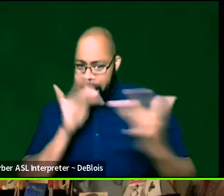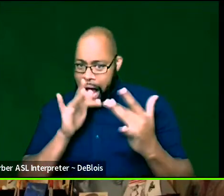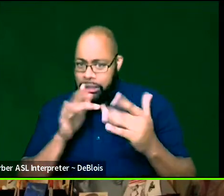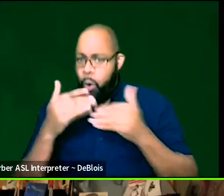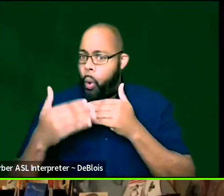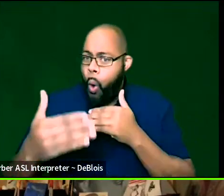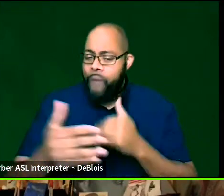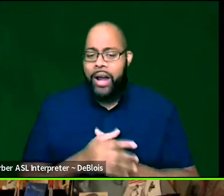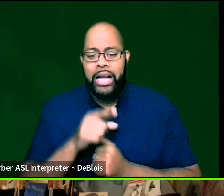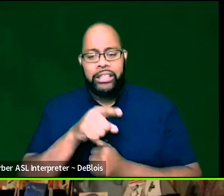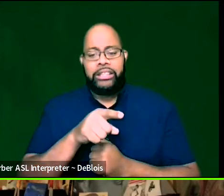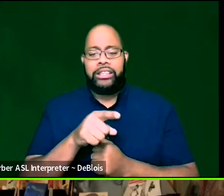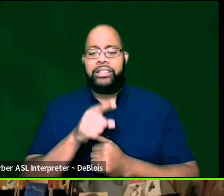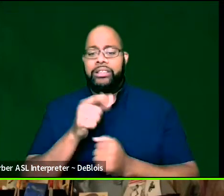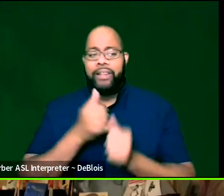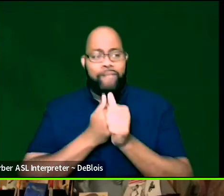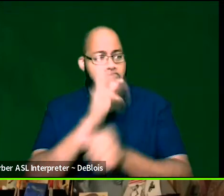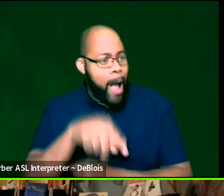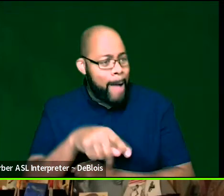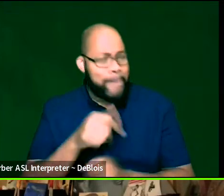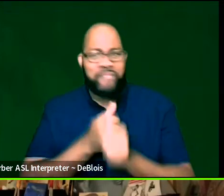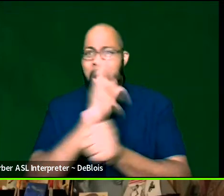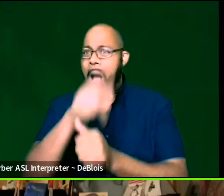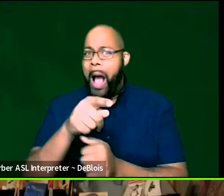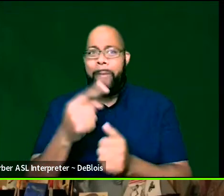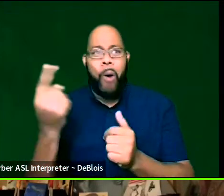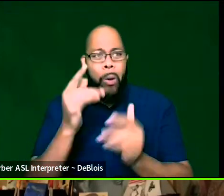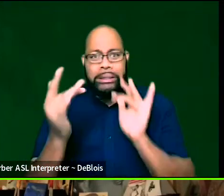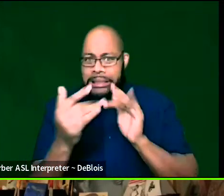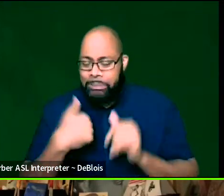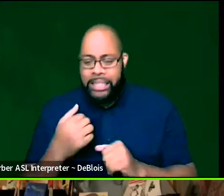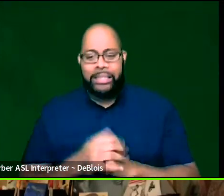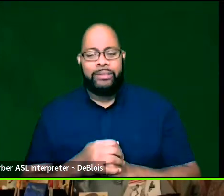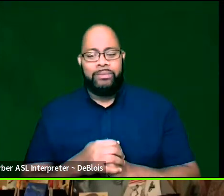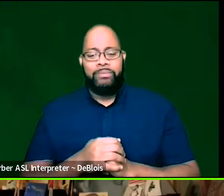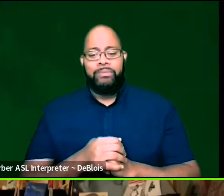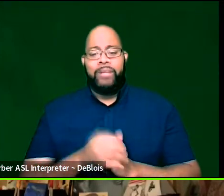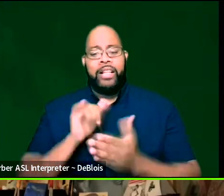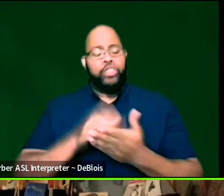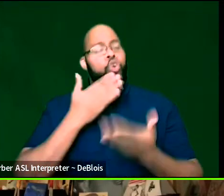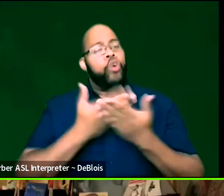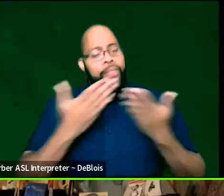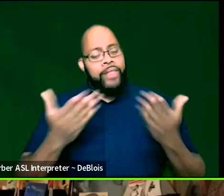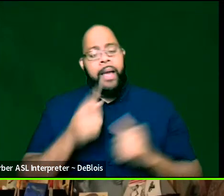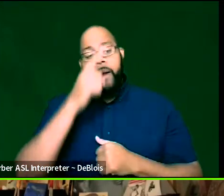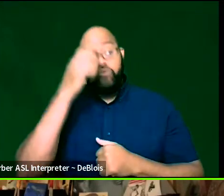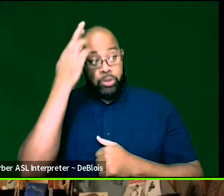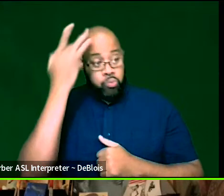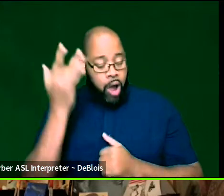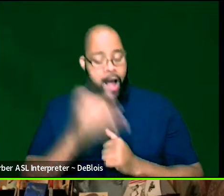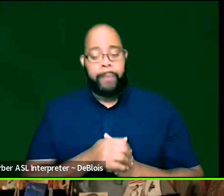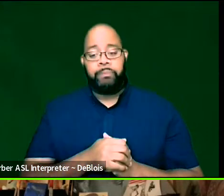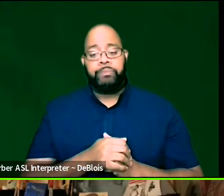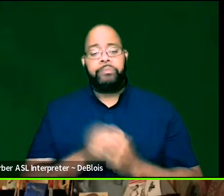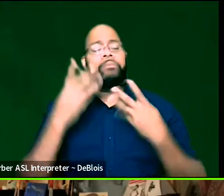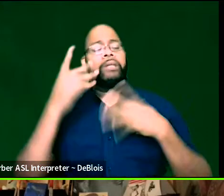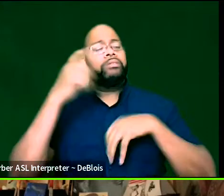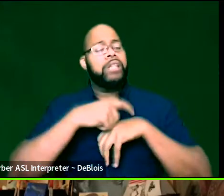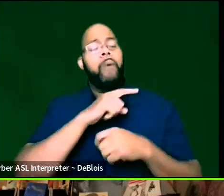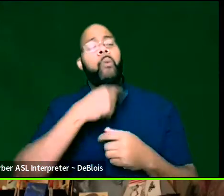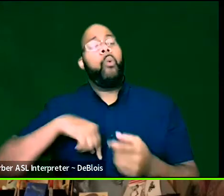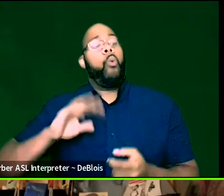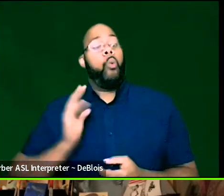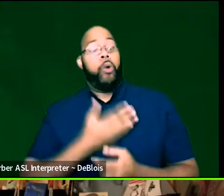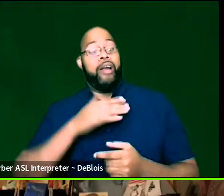And she is follow up, follow up, follow up. And that's a good thing because many times we